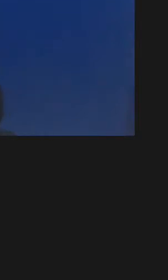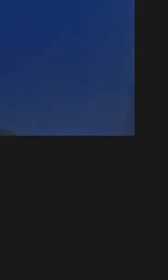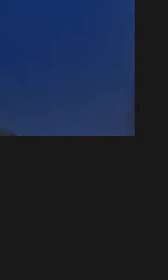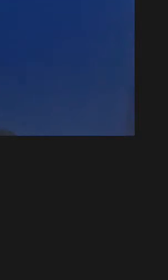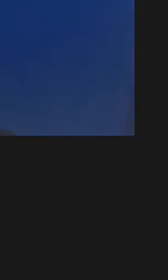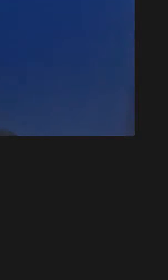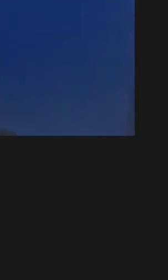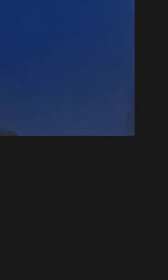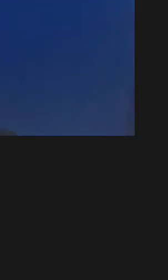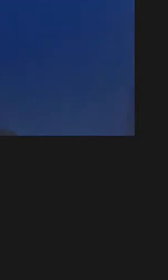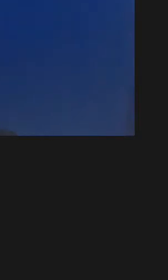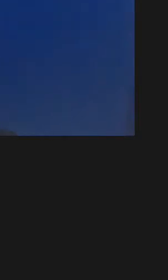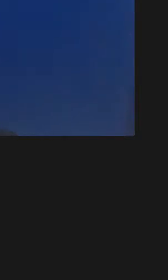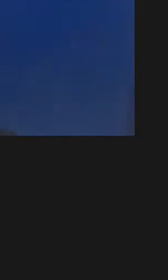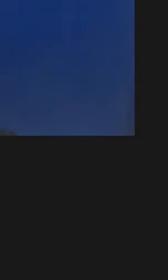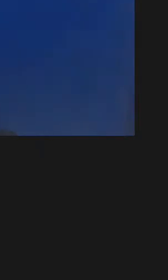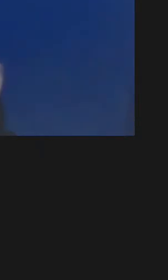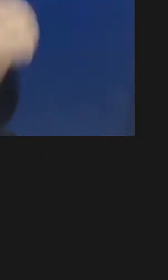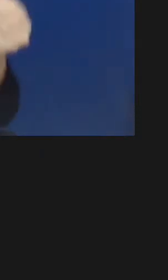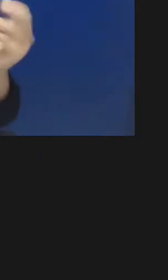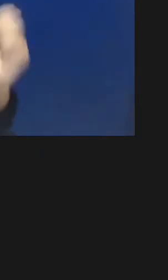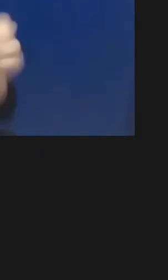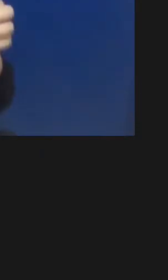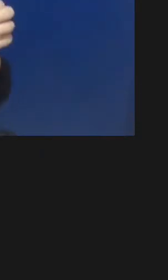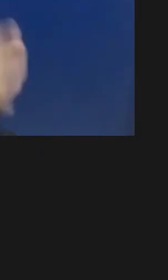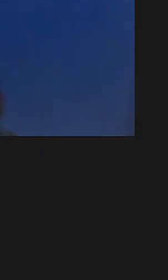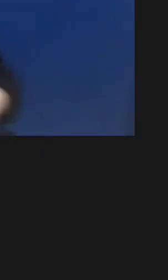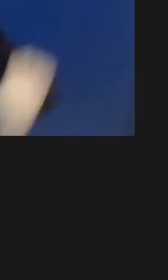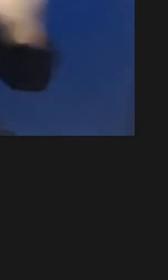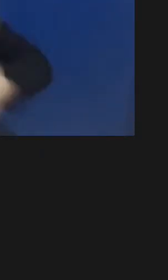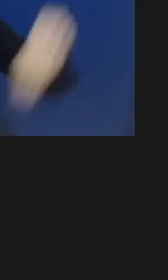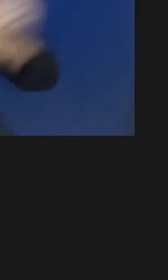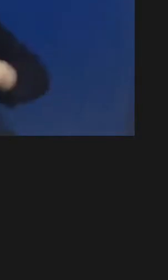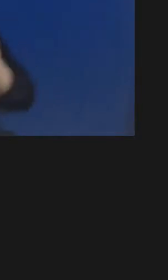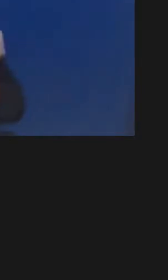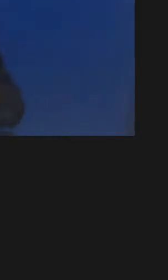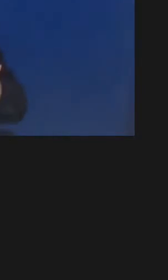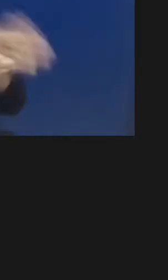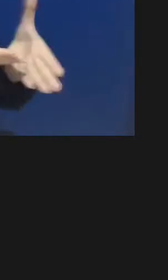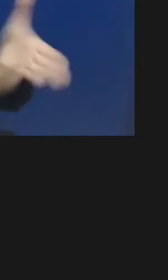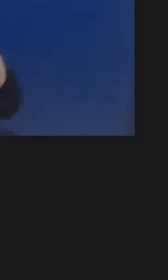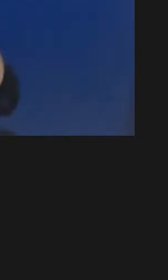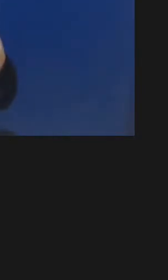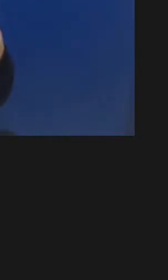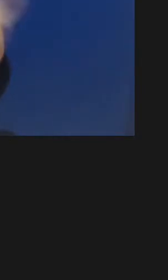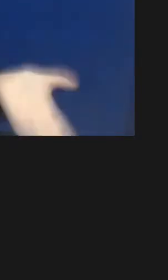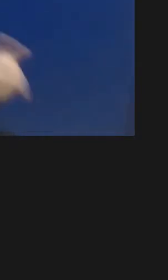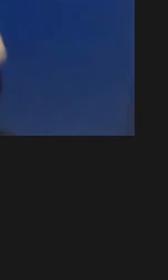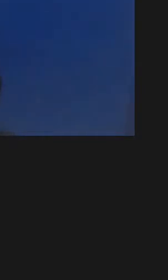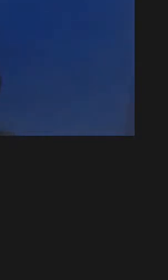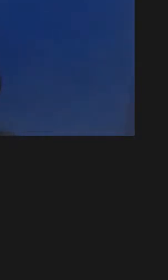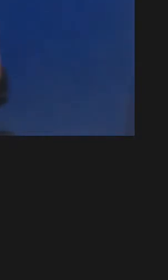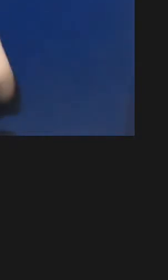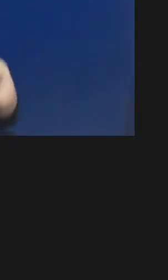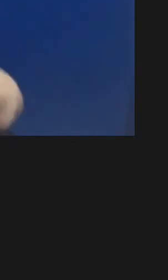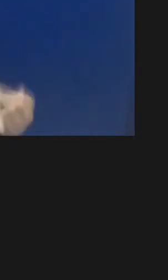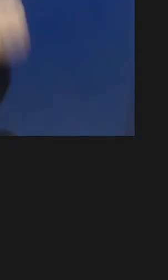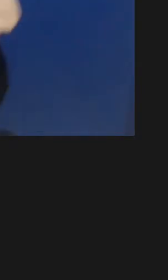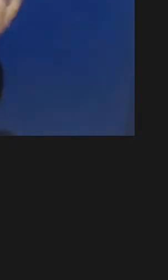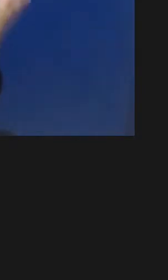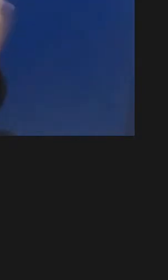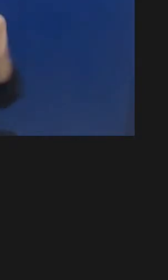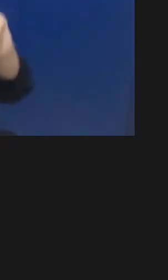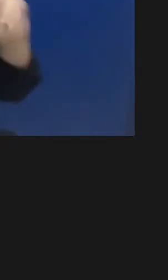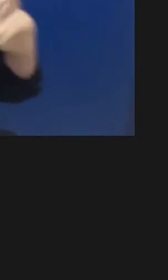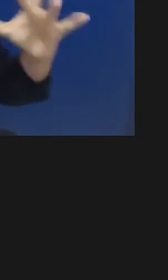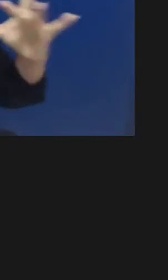and local committees, local youth committees to generate new projects so we can work with the youth so that they